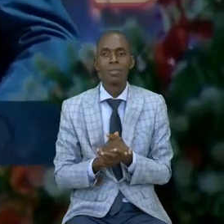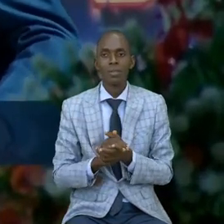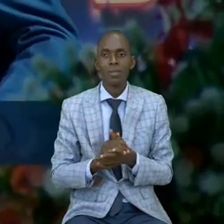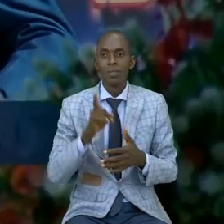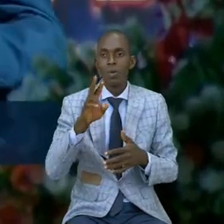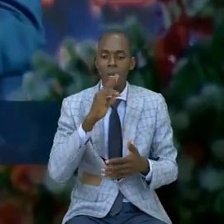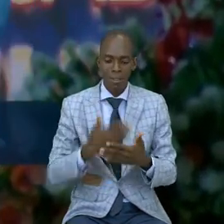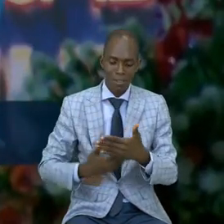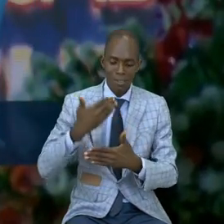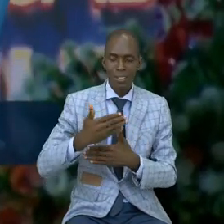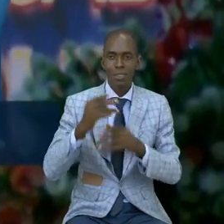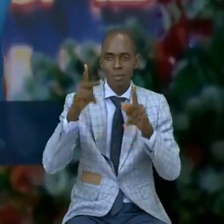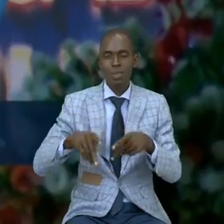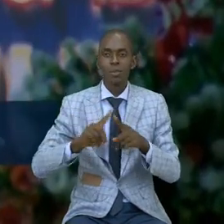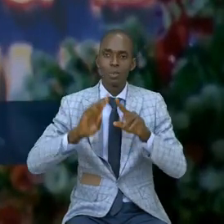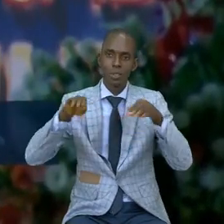to testify.